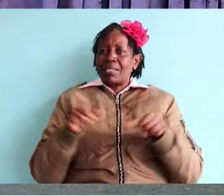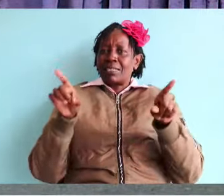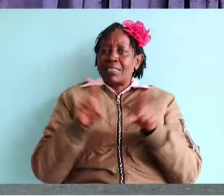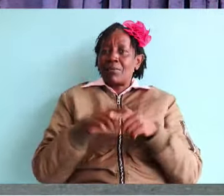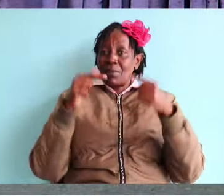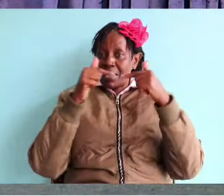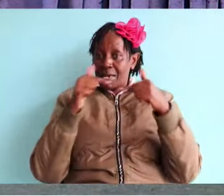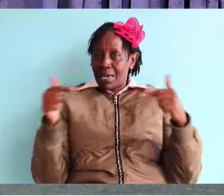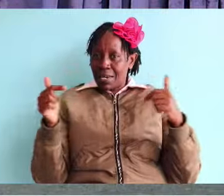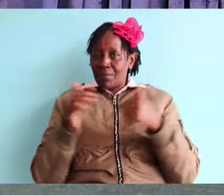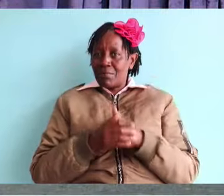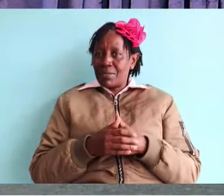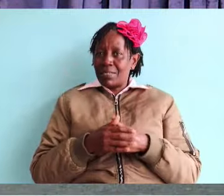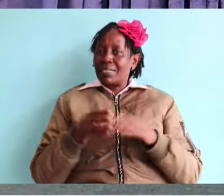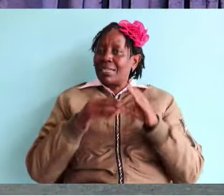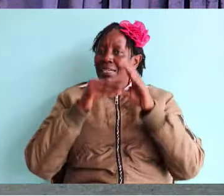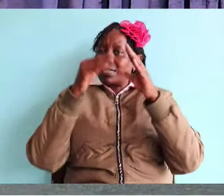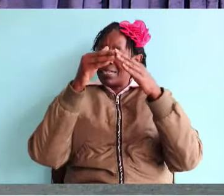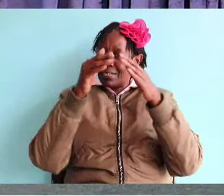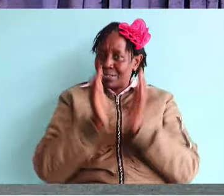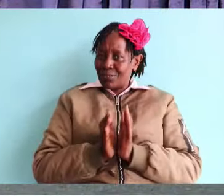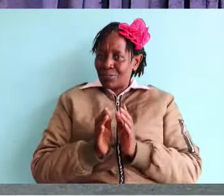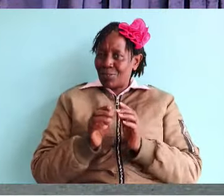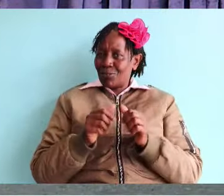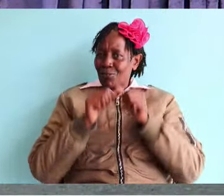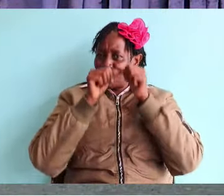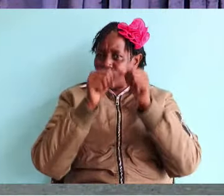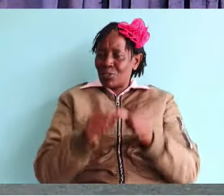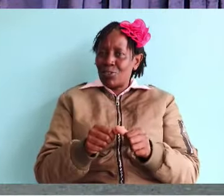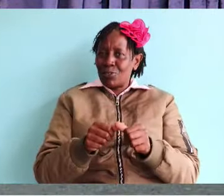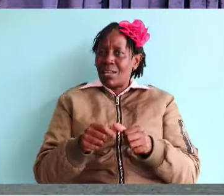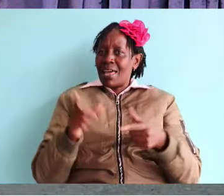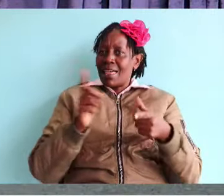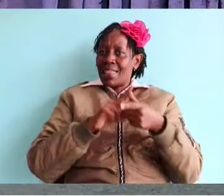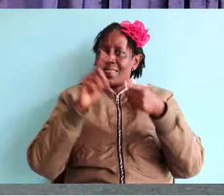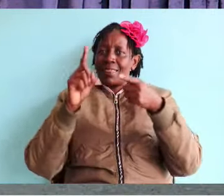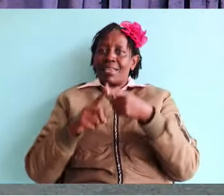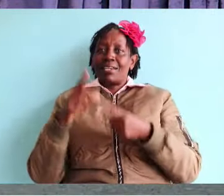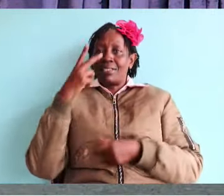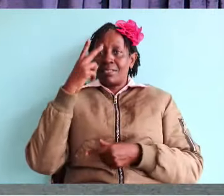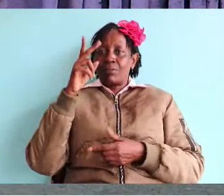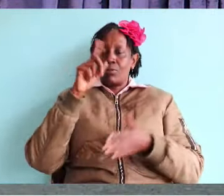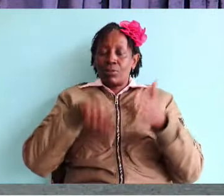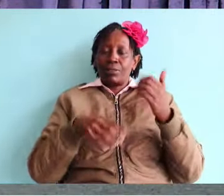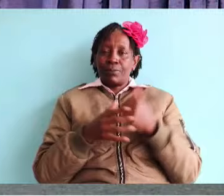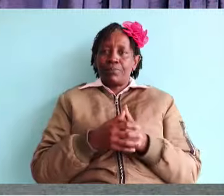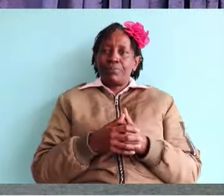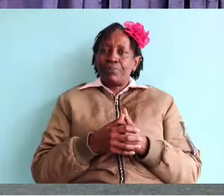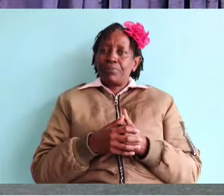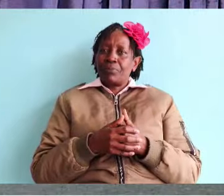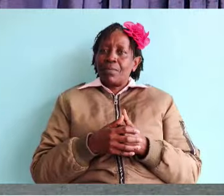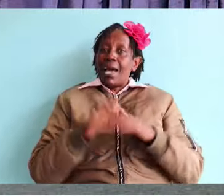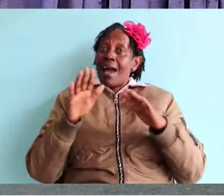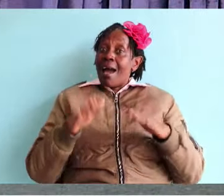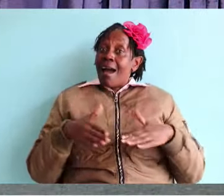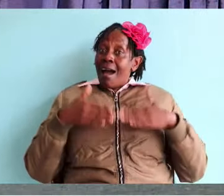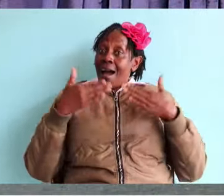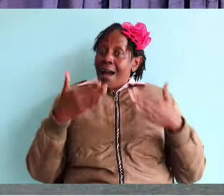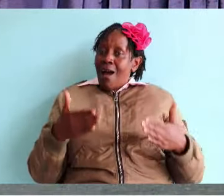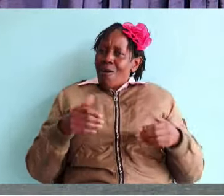And so Gideon continues. And then we are seeing how he pursues